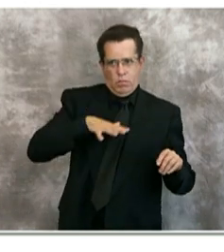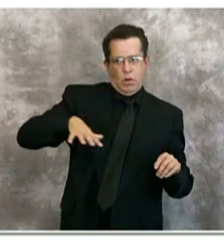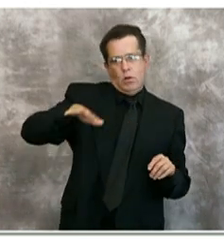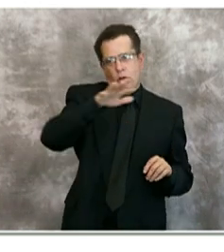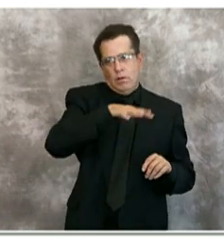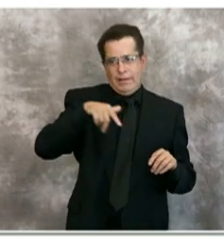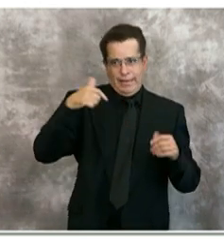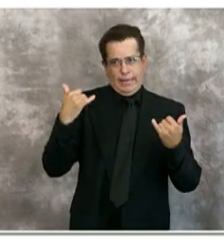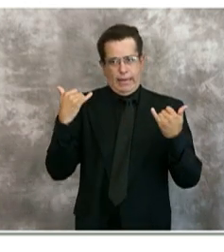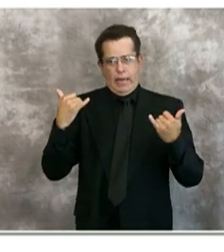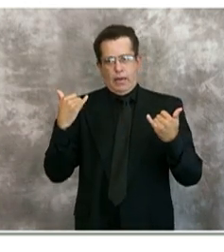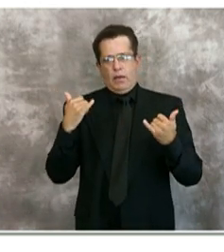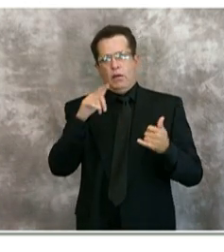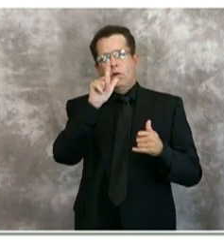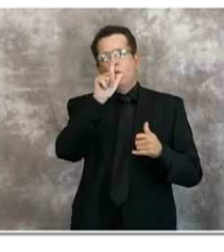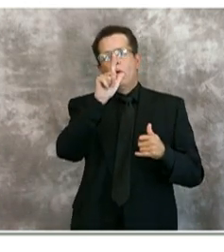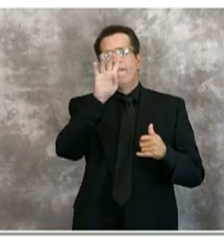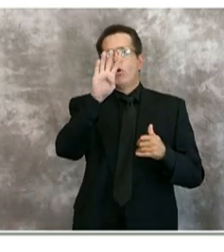of cases today is